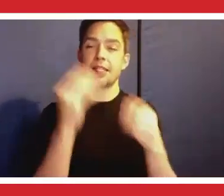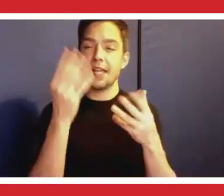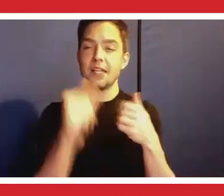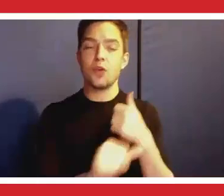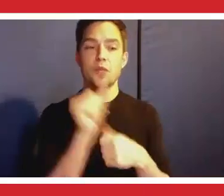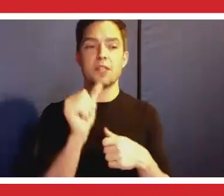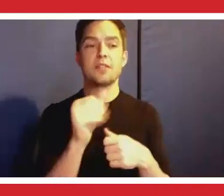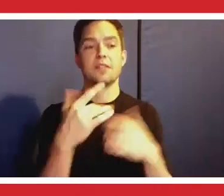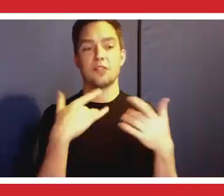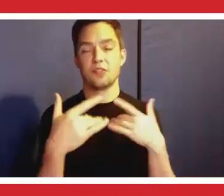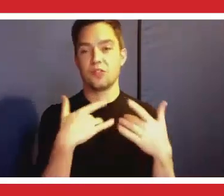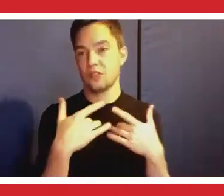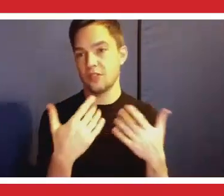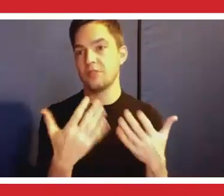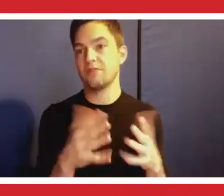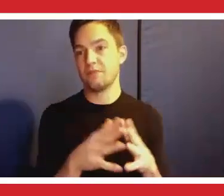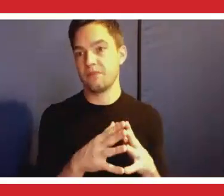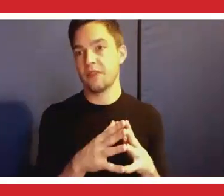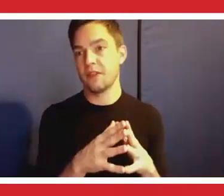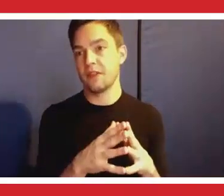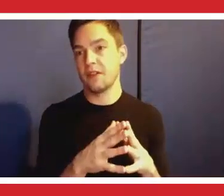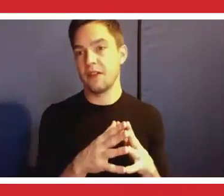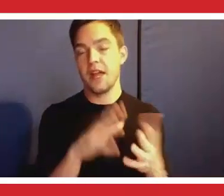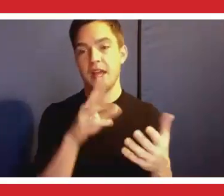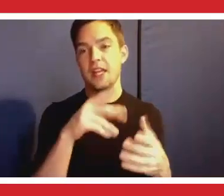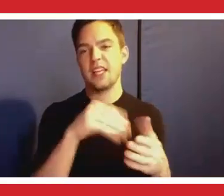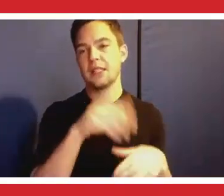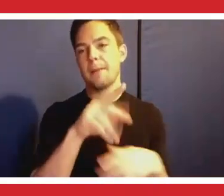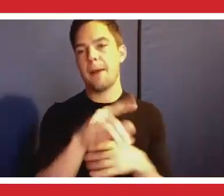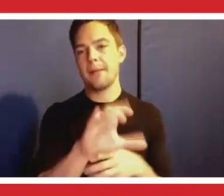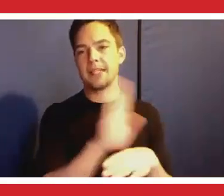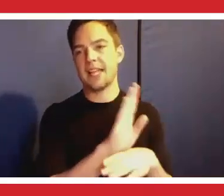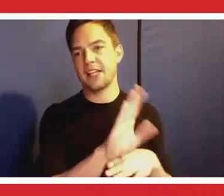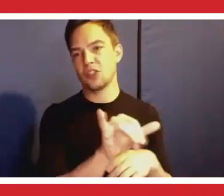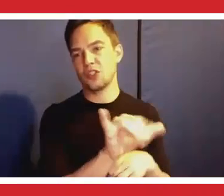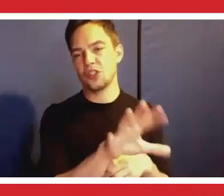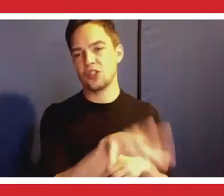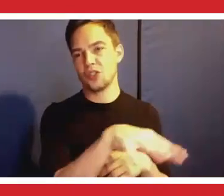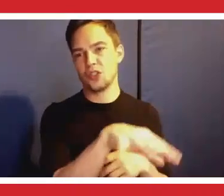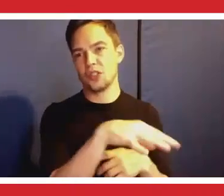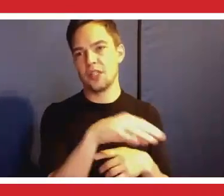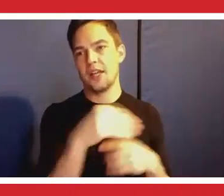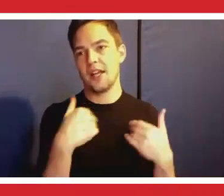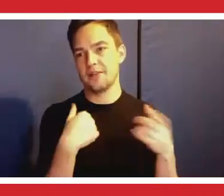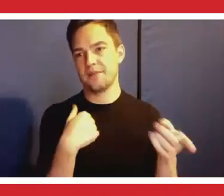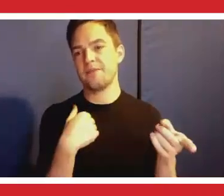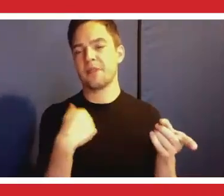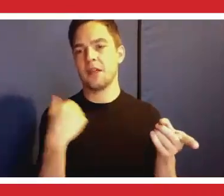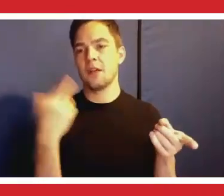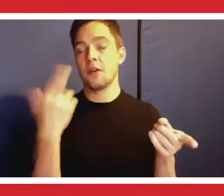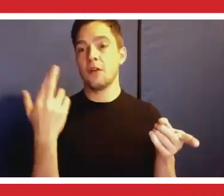that both the public and the public sector also has. Because